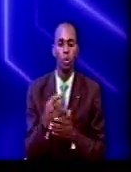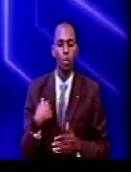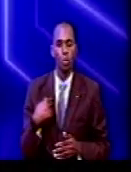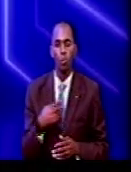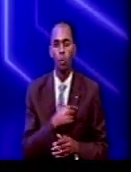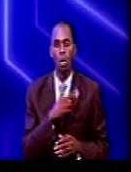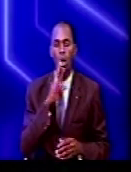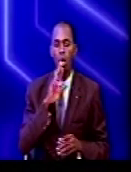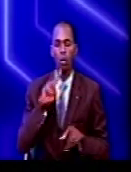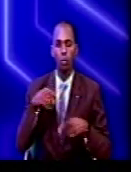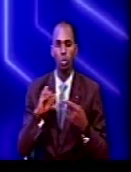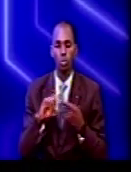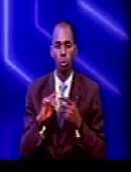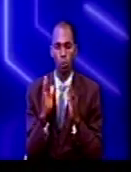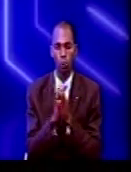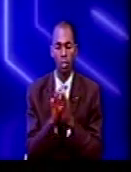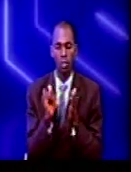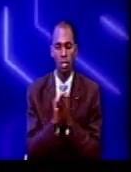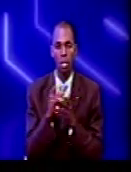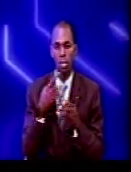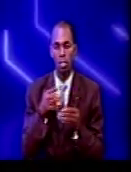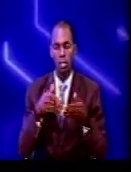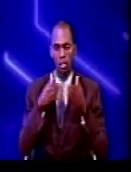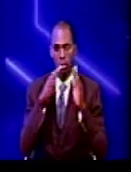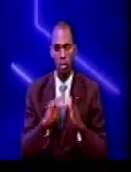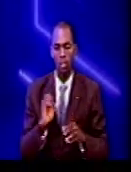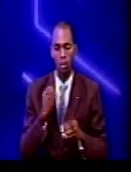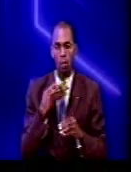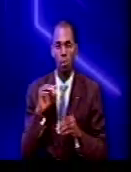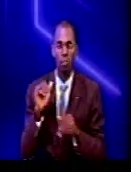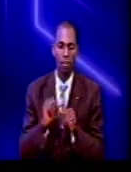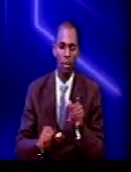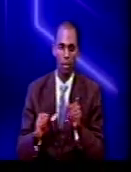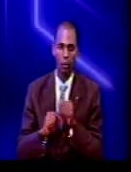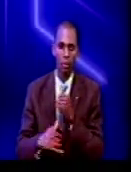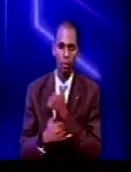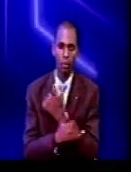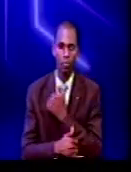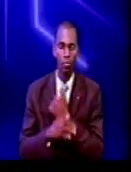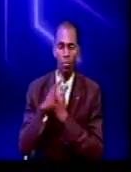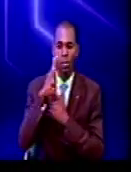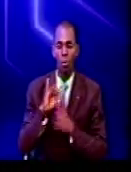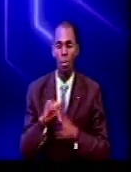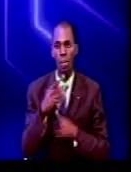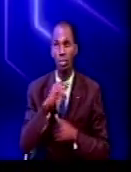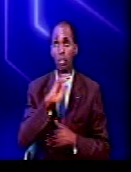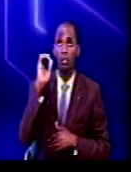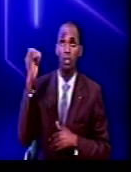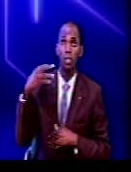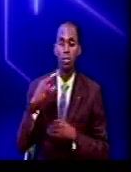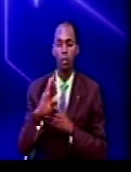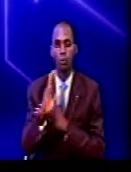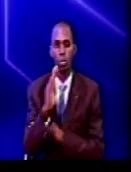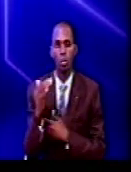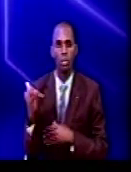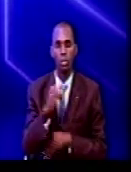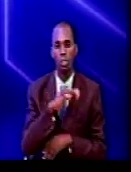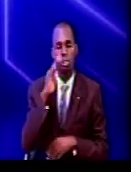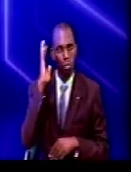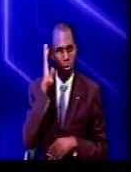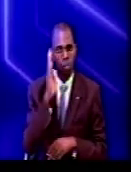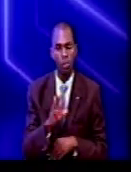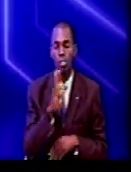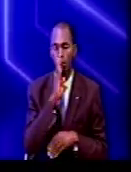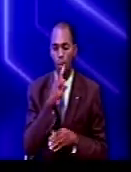path. Lead me in your truth. We are going to pray that the leaders of our every